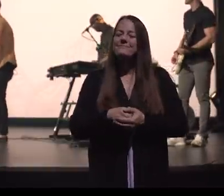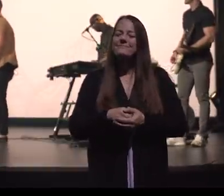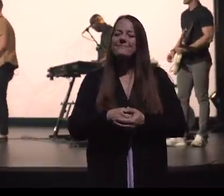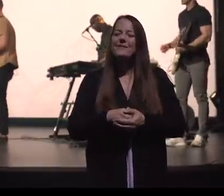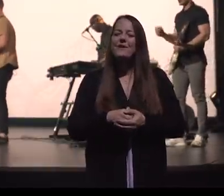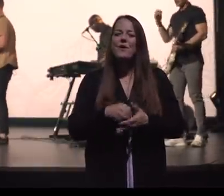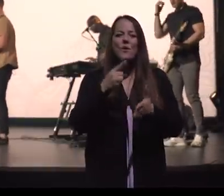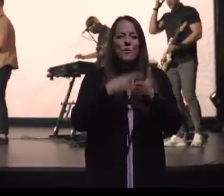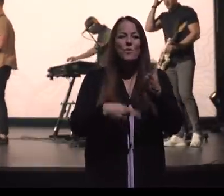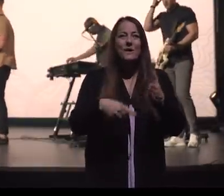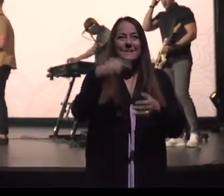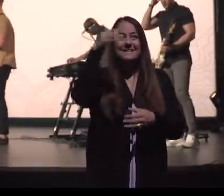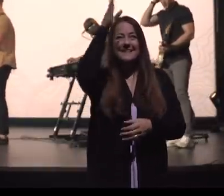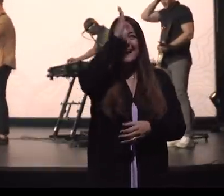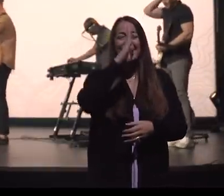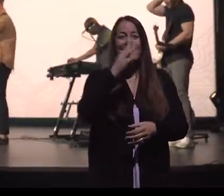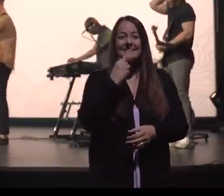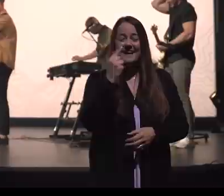What's God telling you to do?